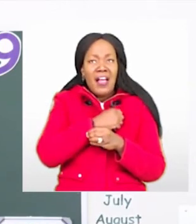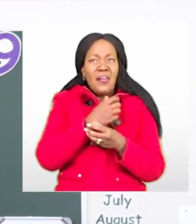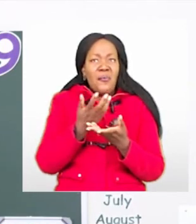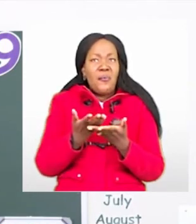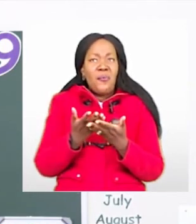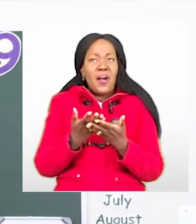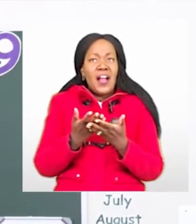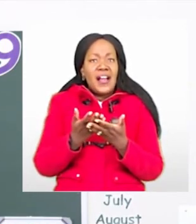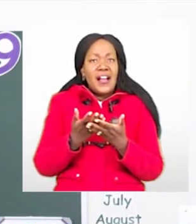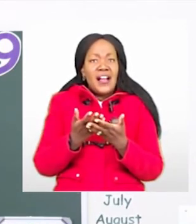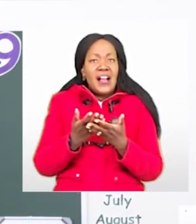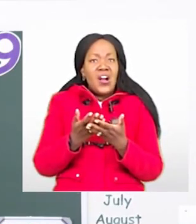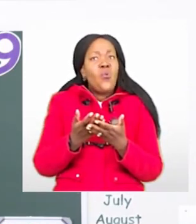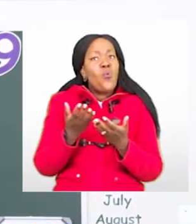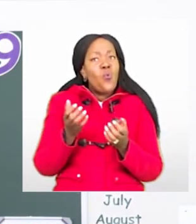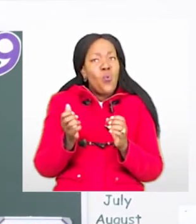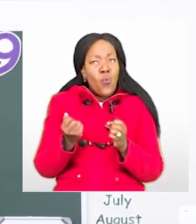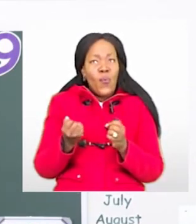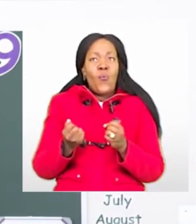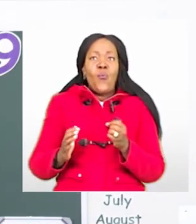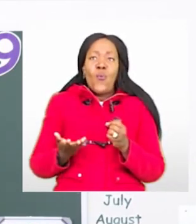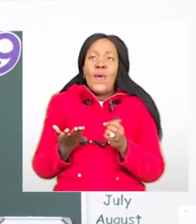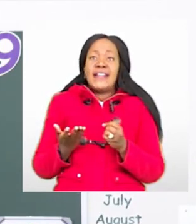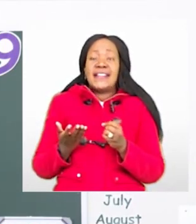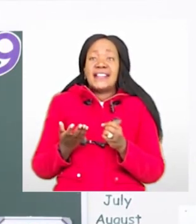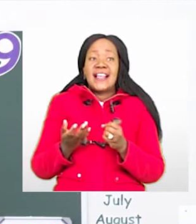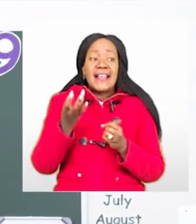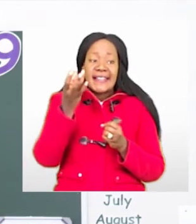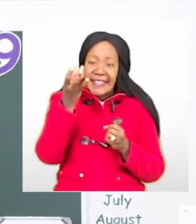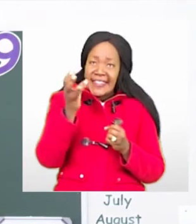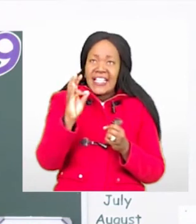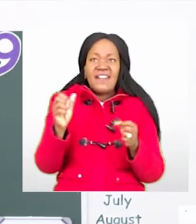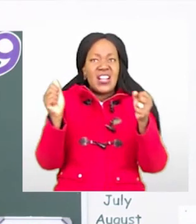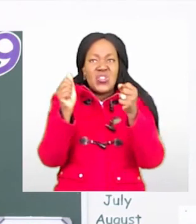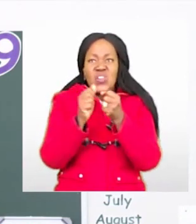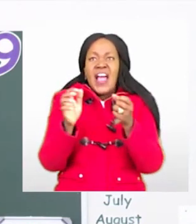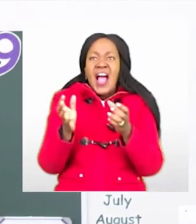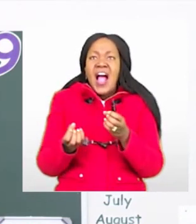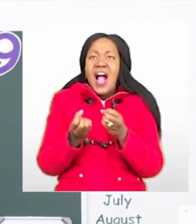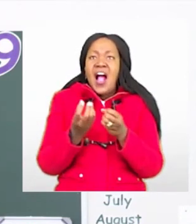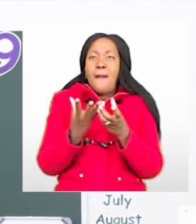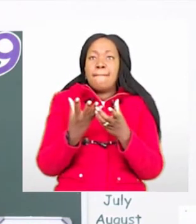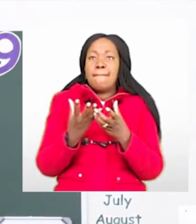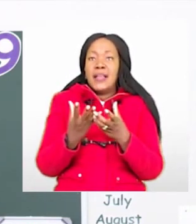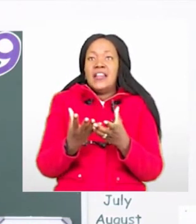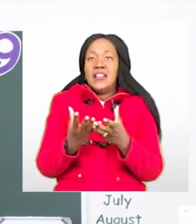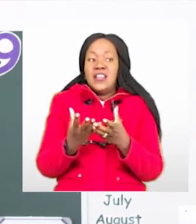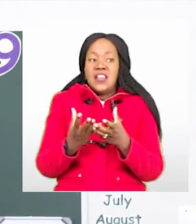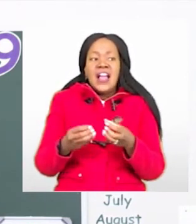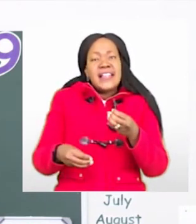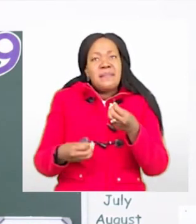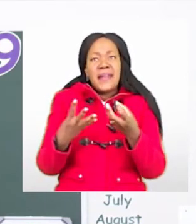to lay 7 eggs altogether. How many more does she still have